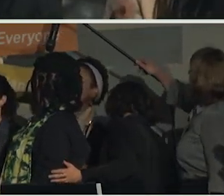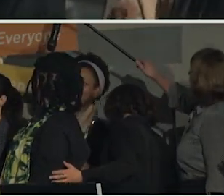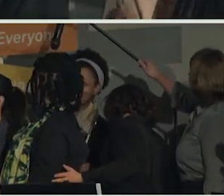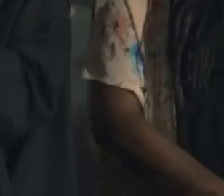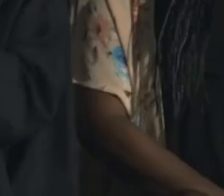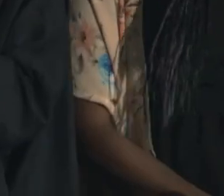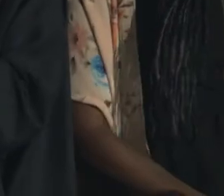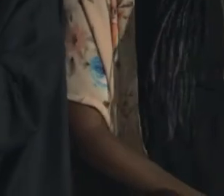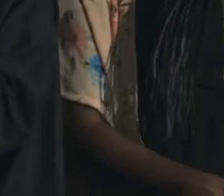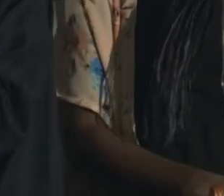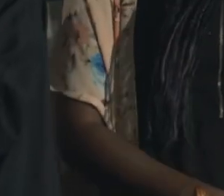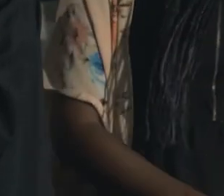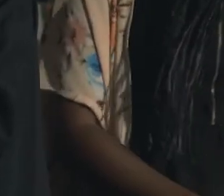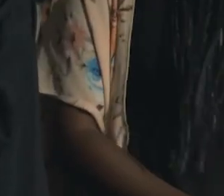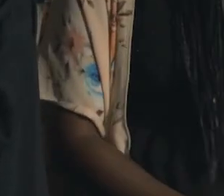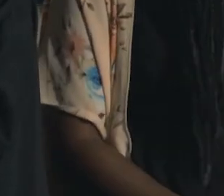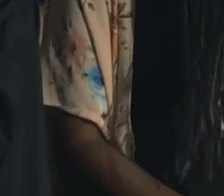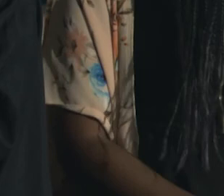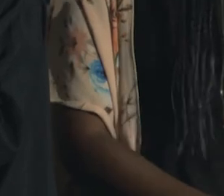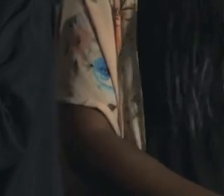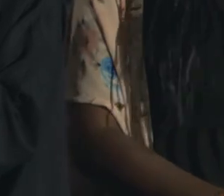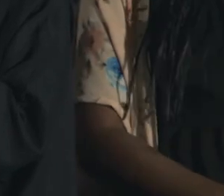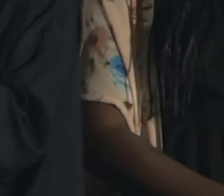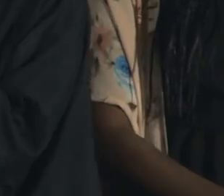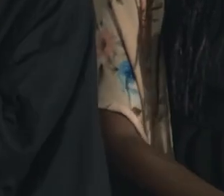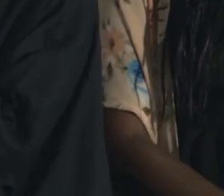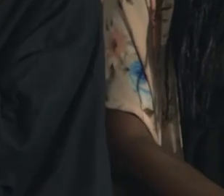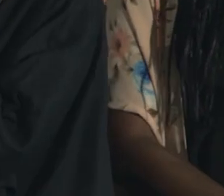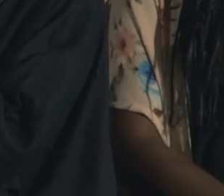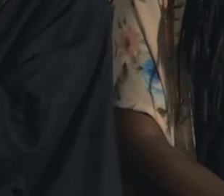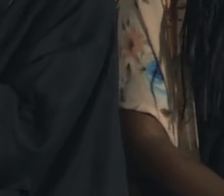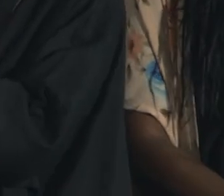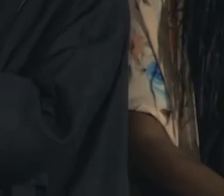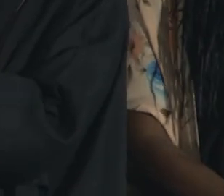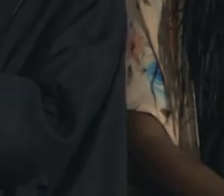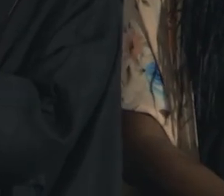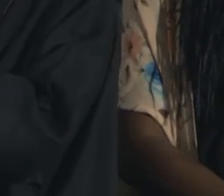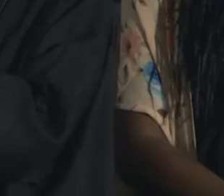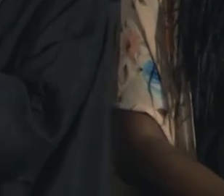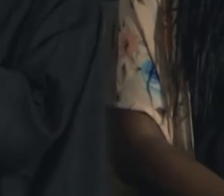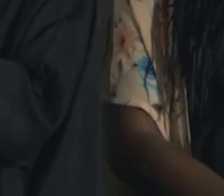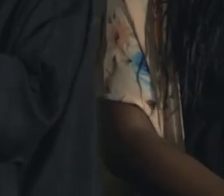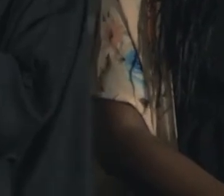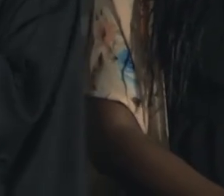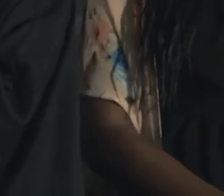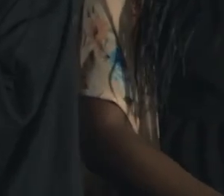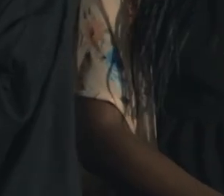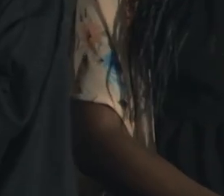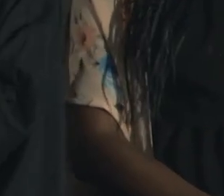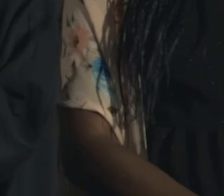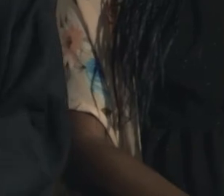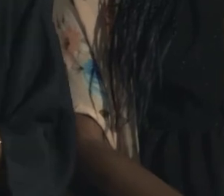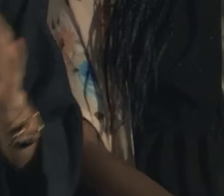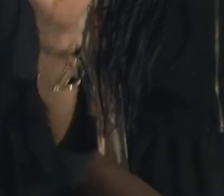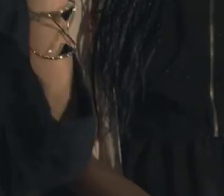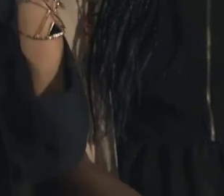And in this stage, I would like to really thank CIJ's team, and especially my dear colleague Miriam, who